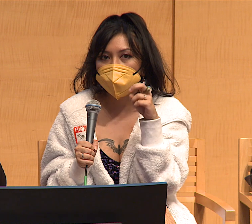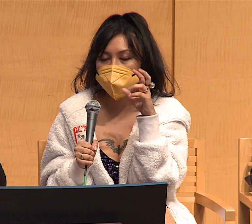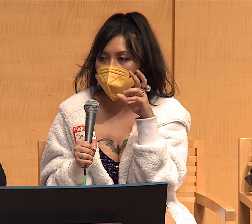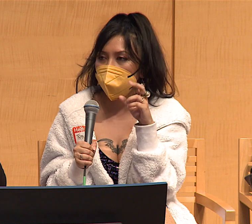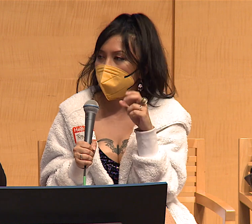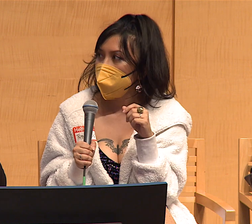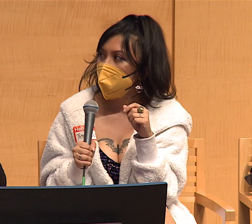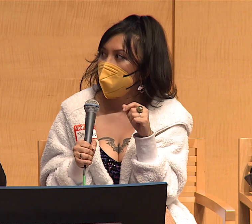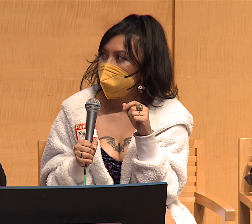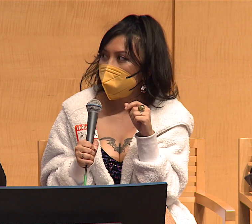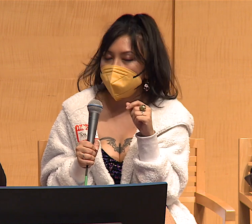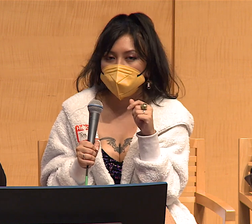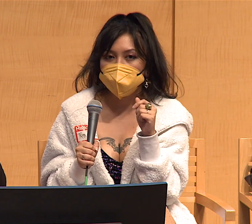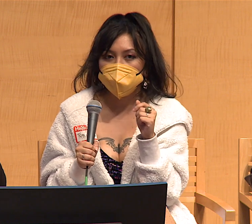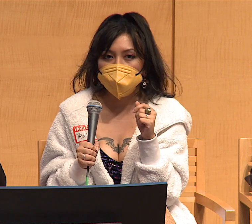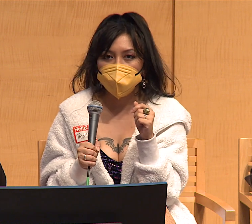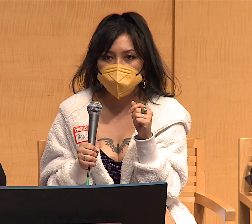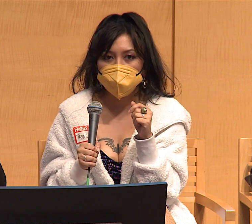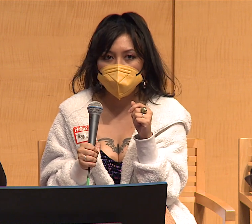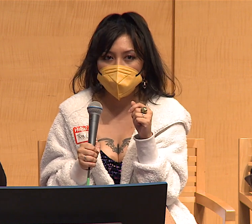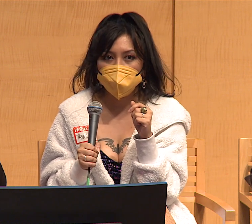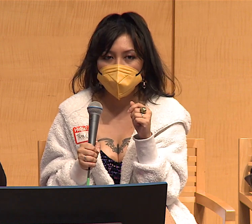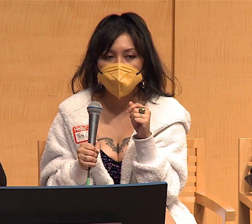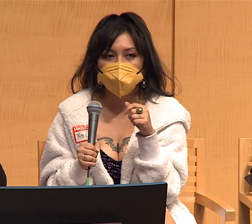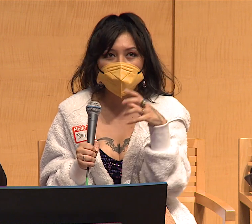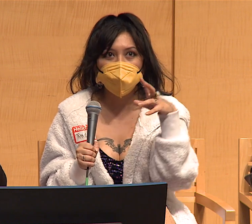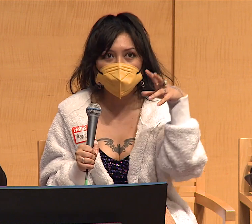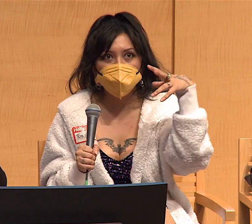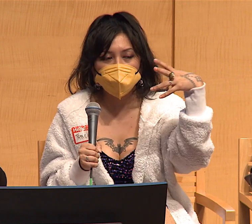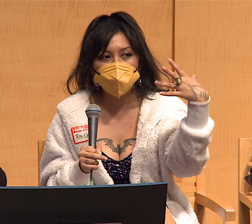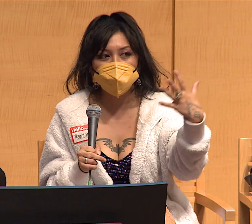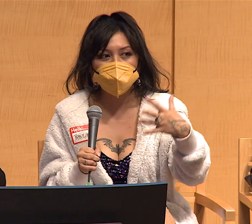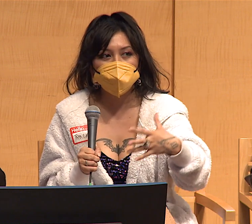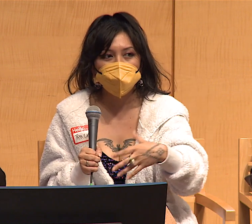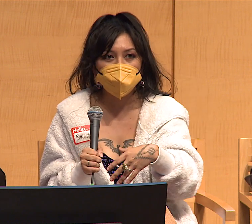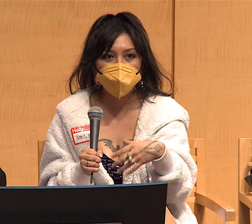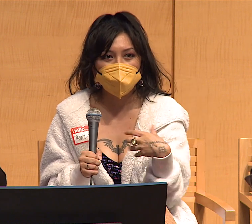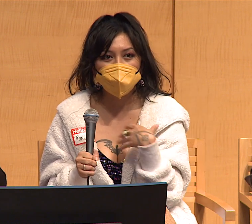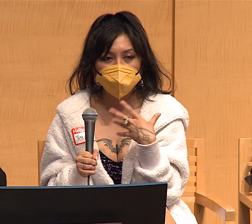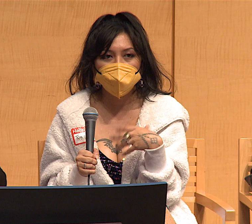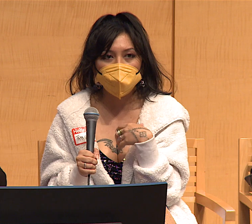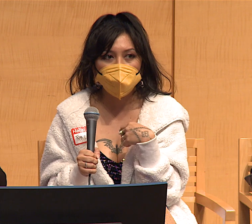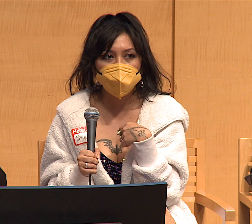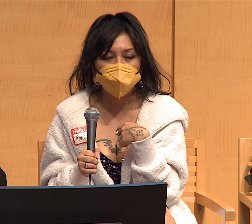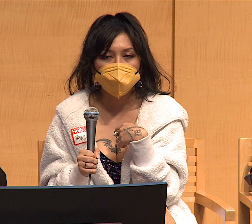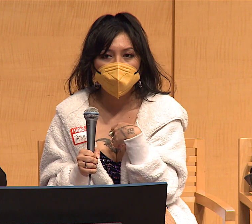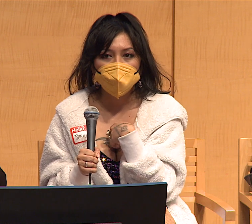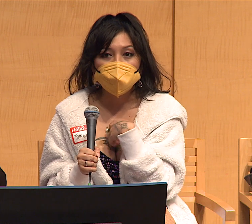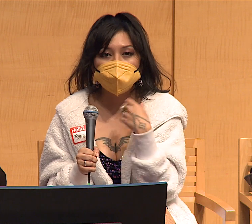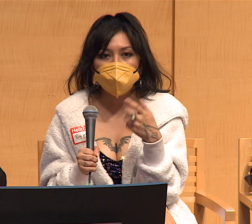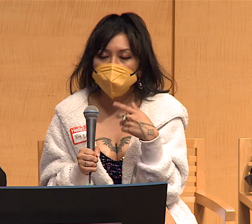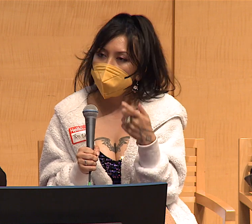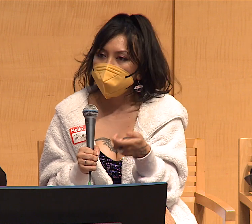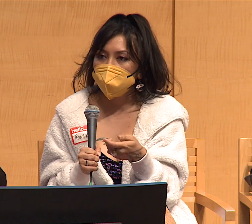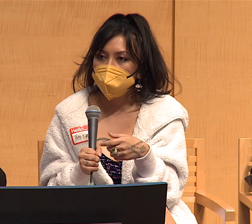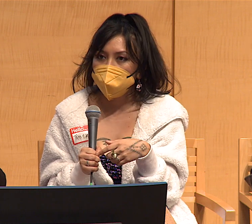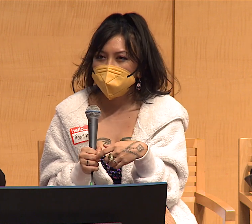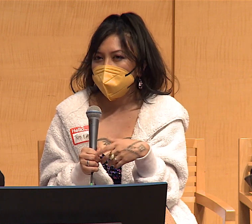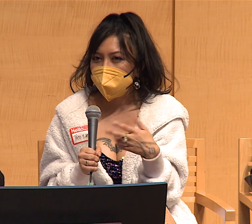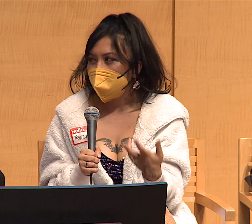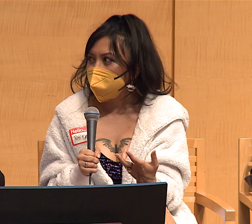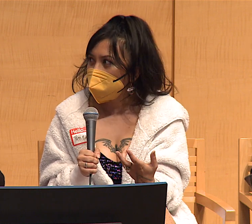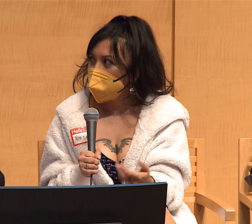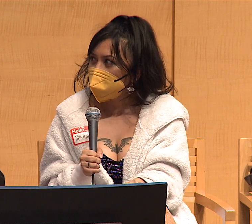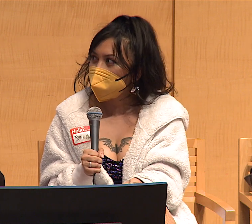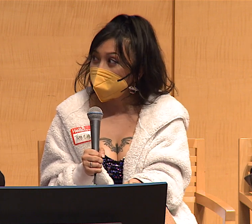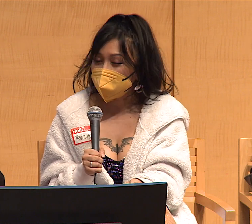can concentrate that anticipation really quickly. So you can show anticipation and actually incite it in a reader within